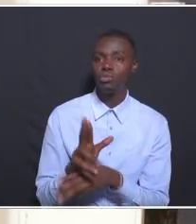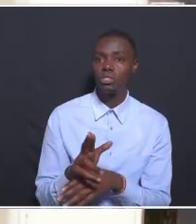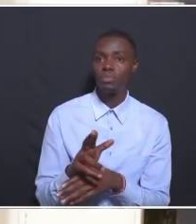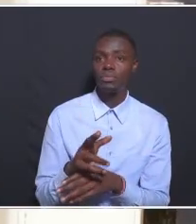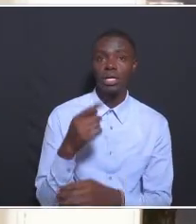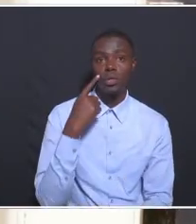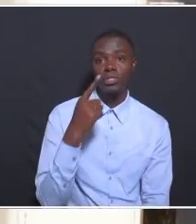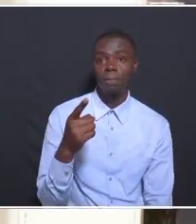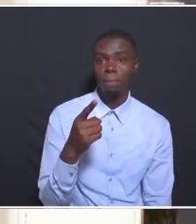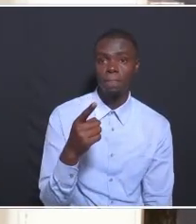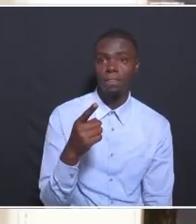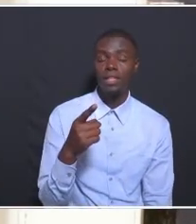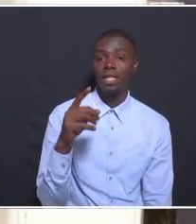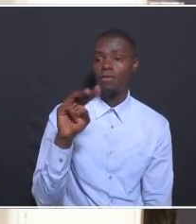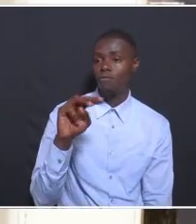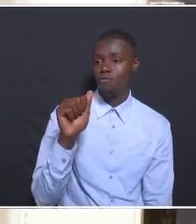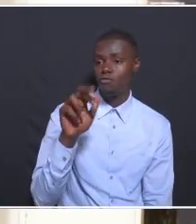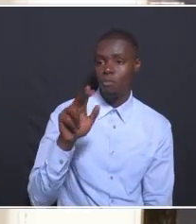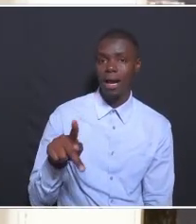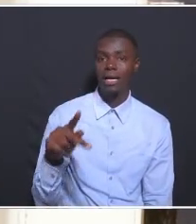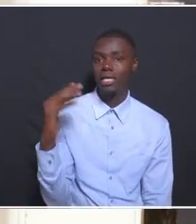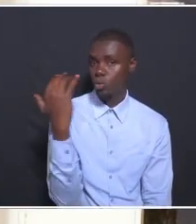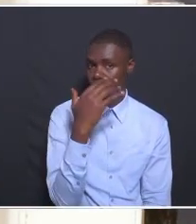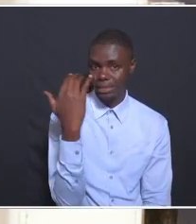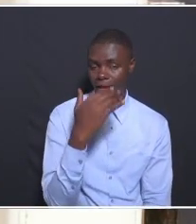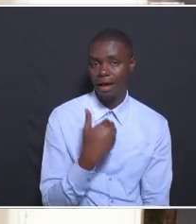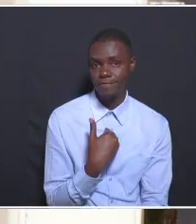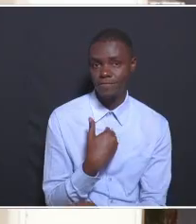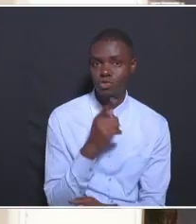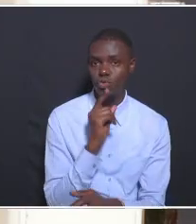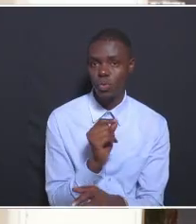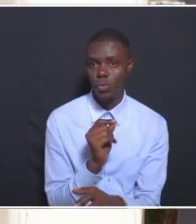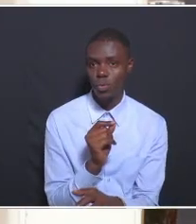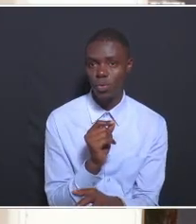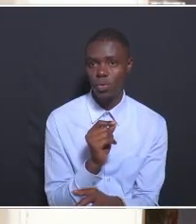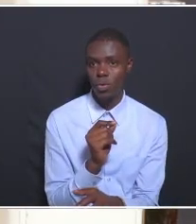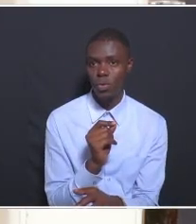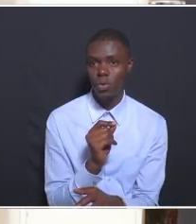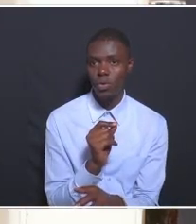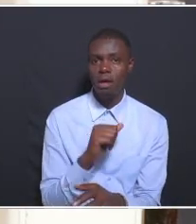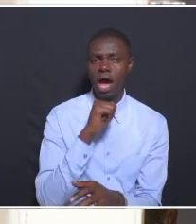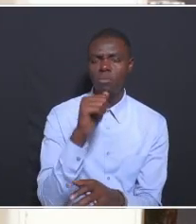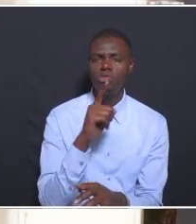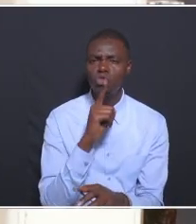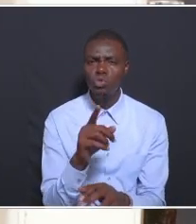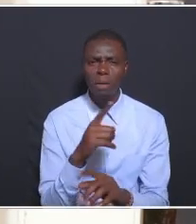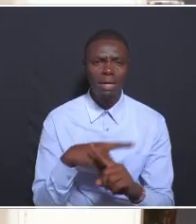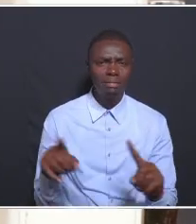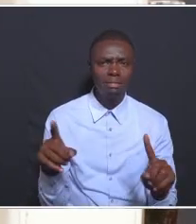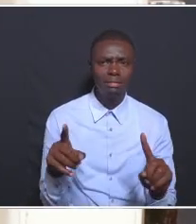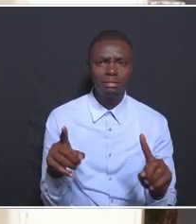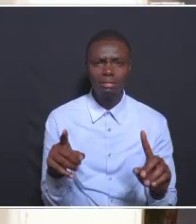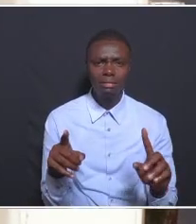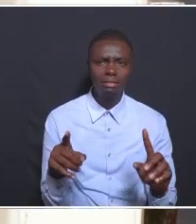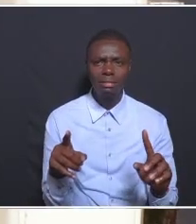Mark, he is autistic, so, and okay, I'm not that sure, but they are kind